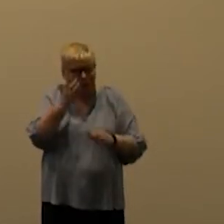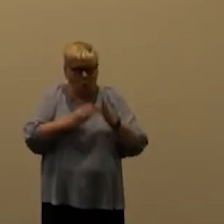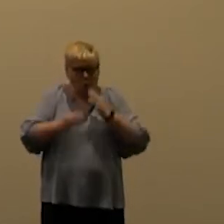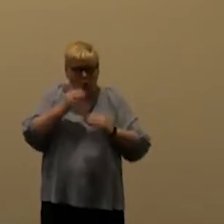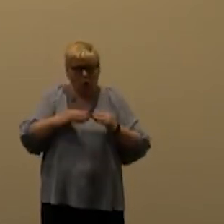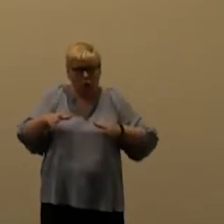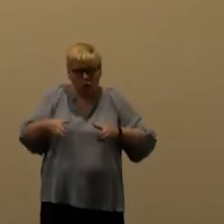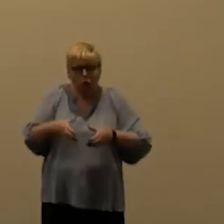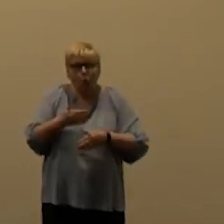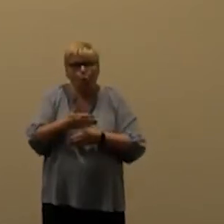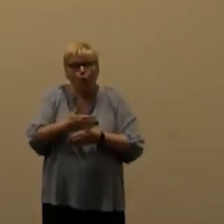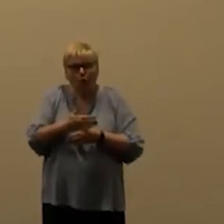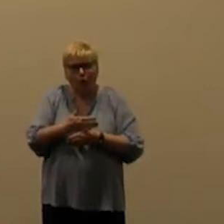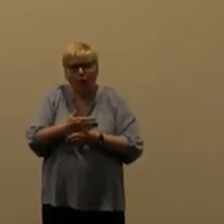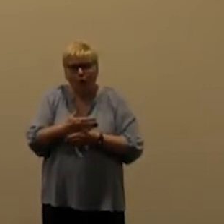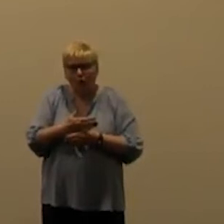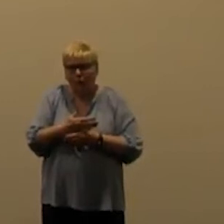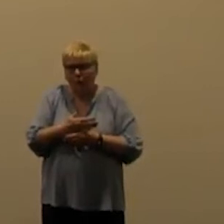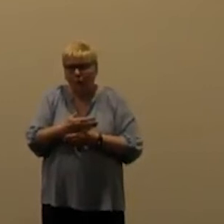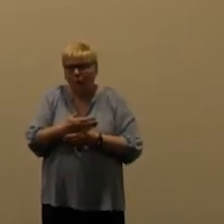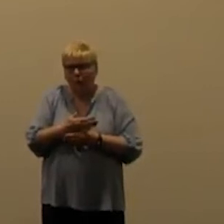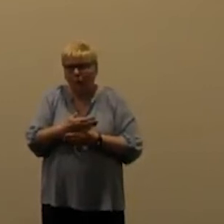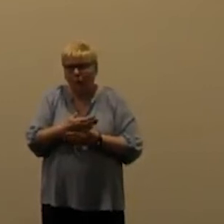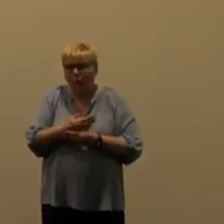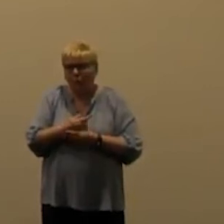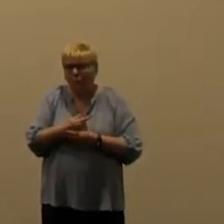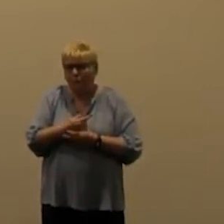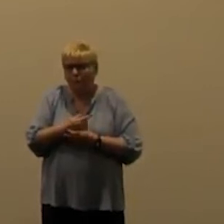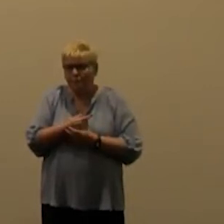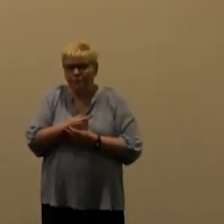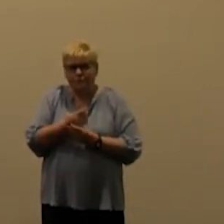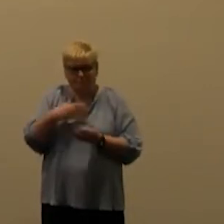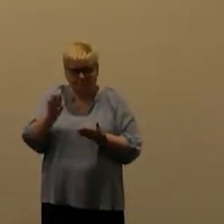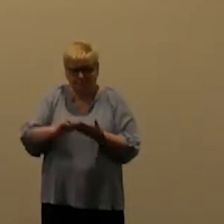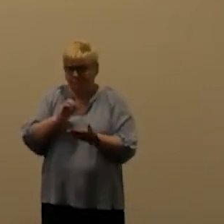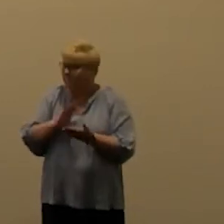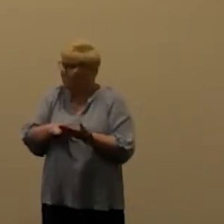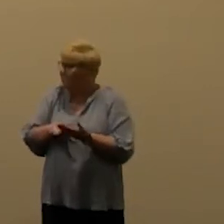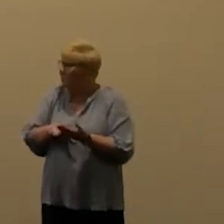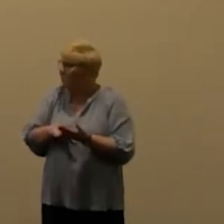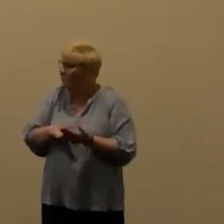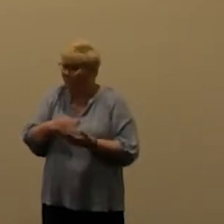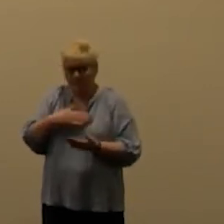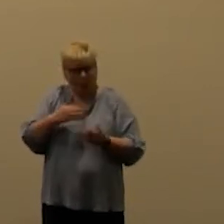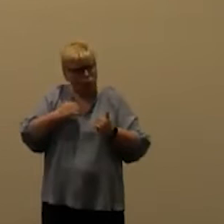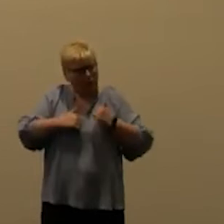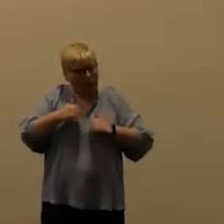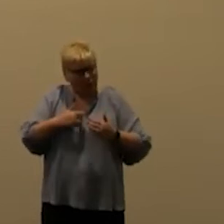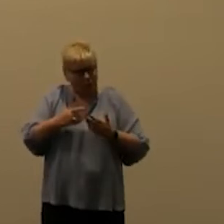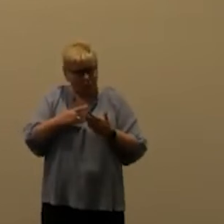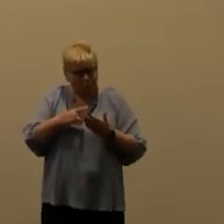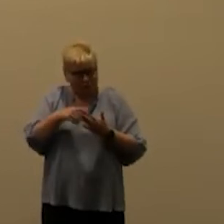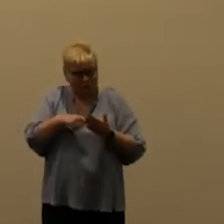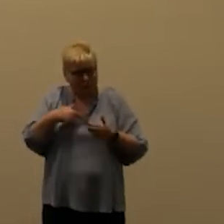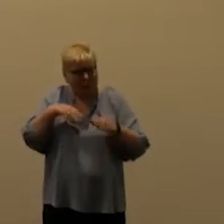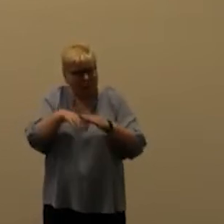work together, that we can, so I put down my pride, which allowed me in, but let's just